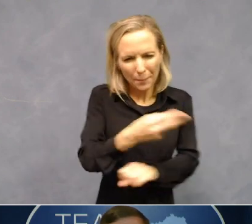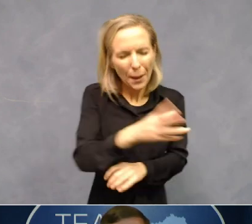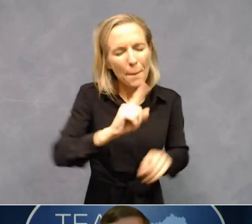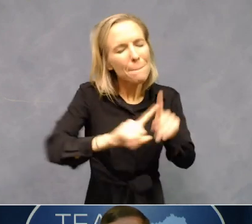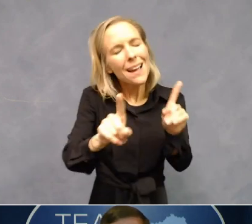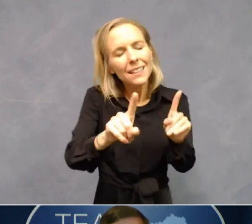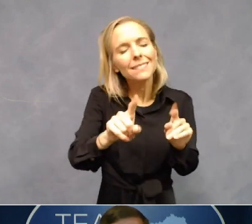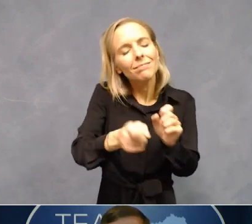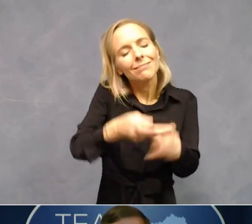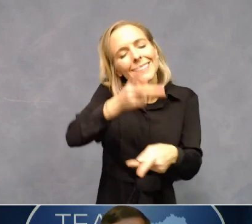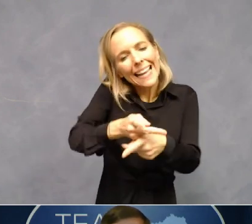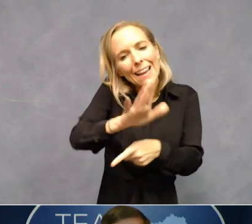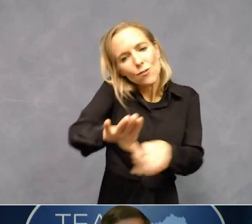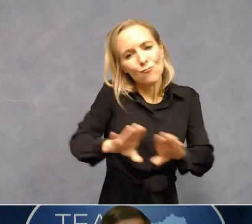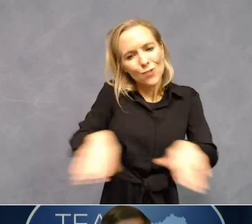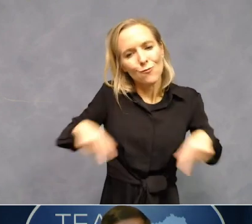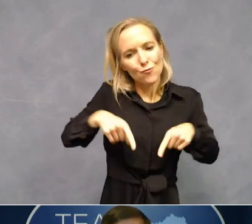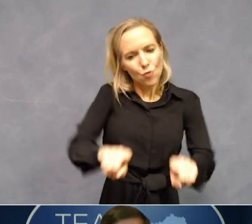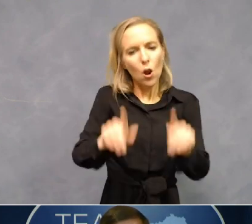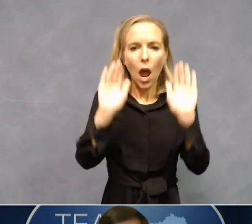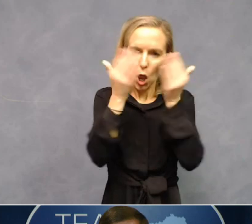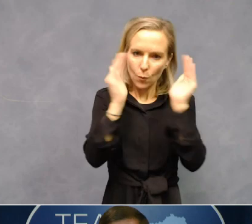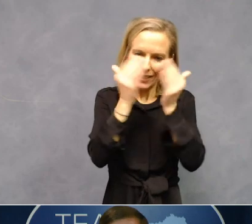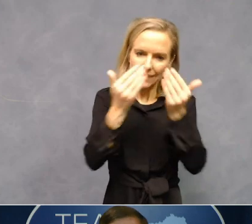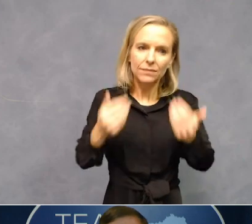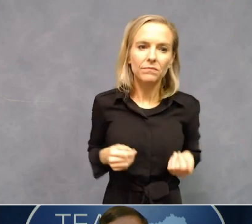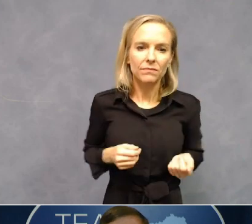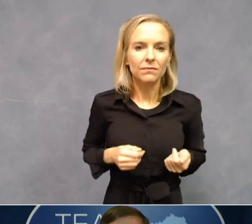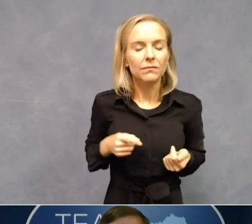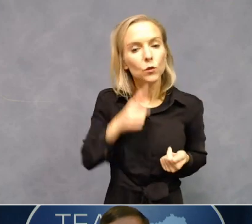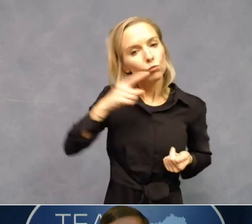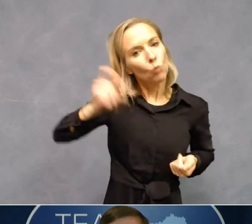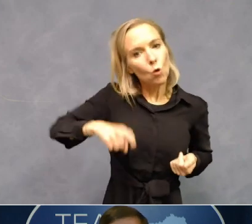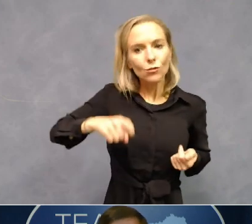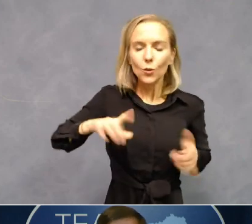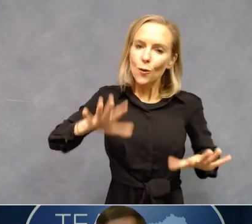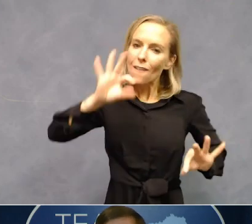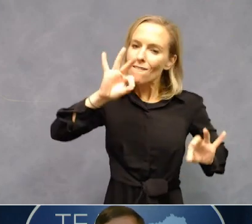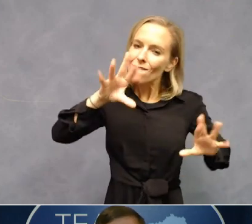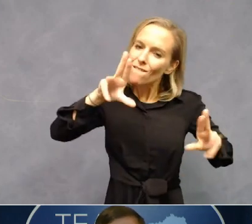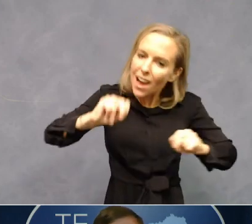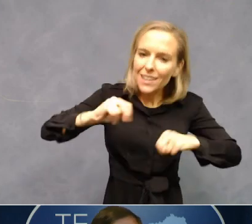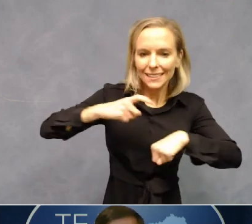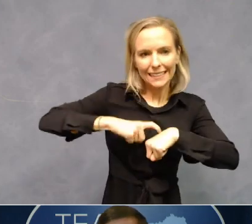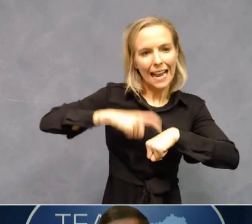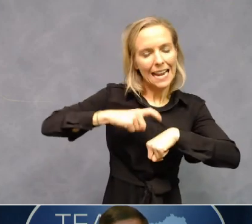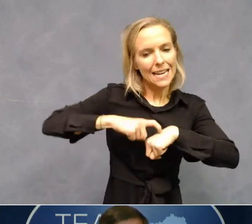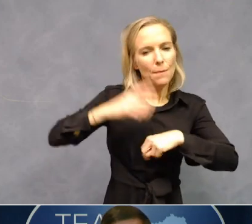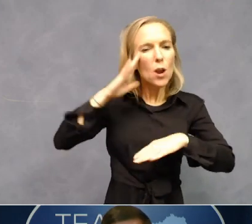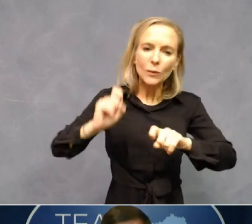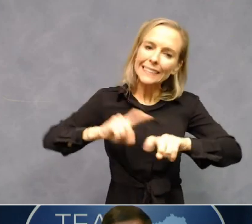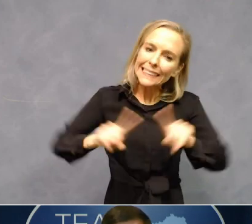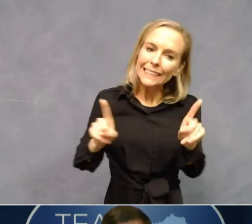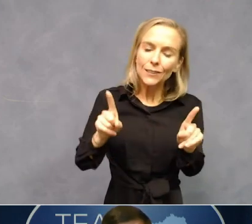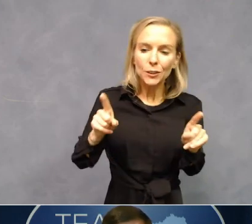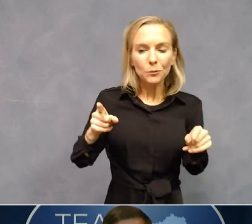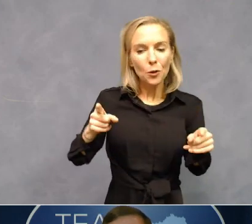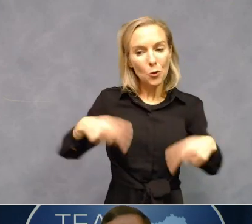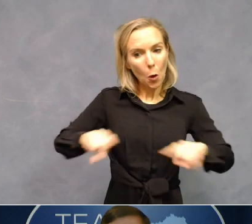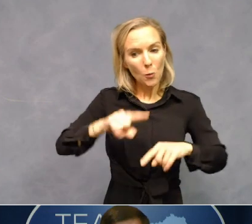care of your kids during Halloween. This is supposed to be a really fun time for them. I know it'll be different, but our kids are more resilient than we